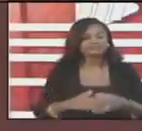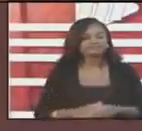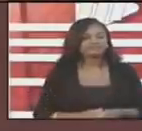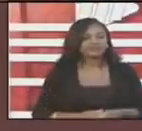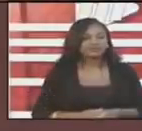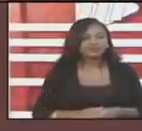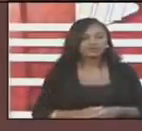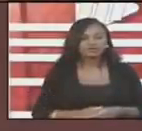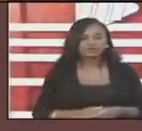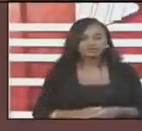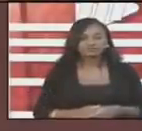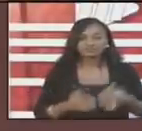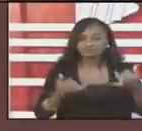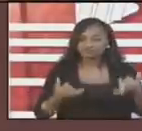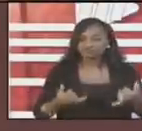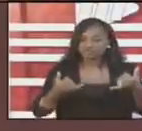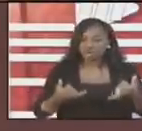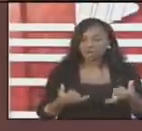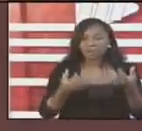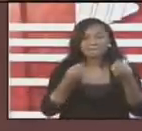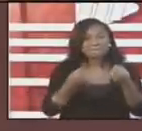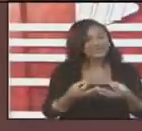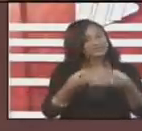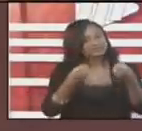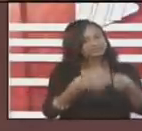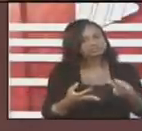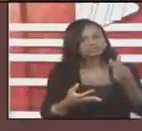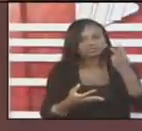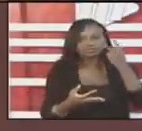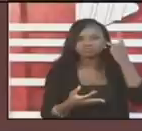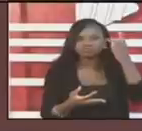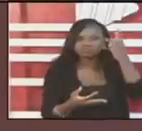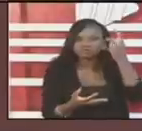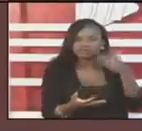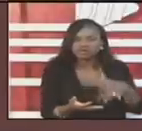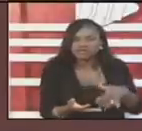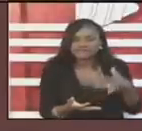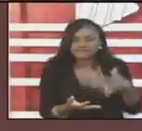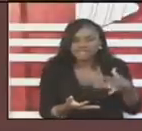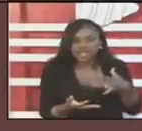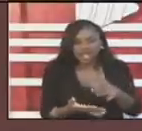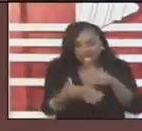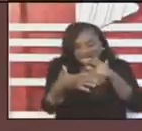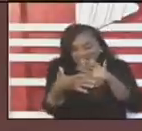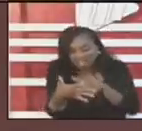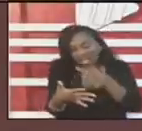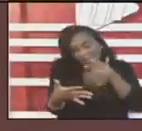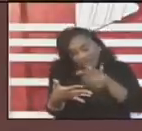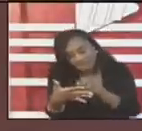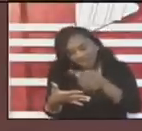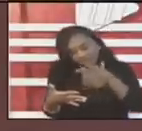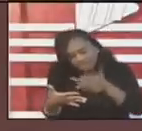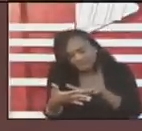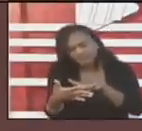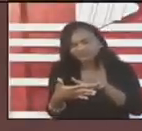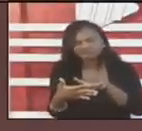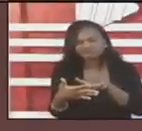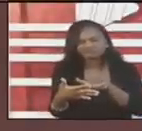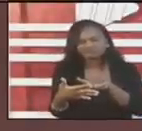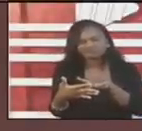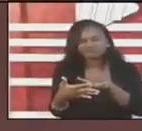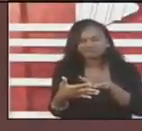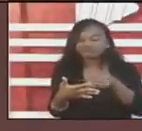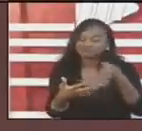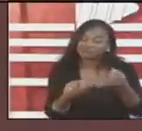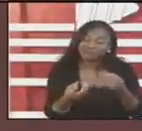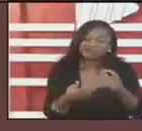I know that during this time, a lot of parents may feel that studying more is what is needed at this